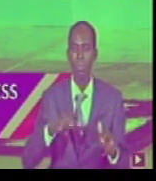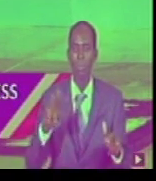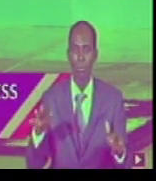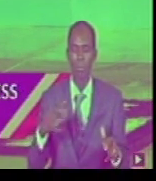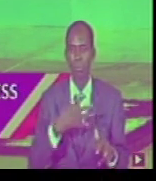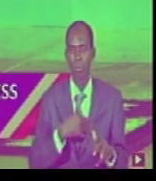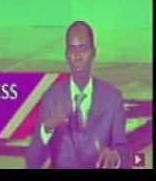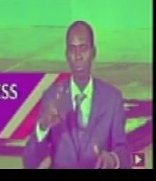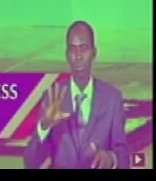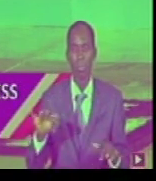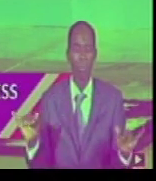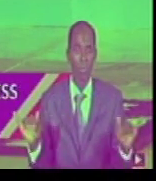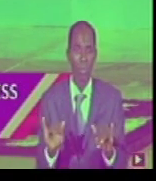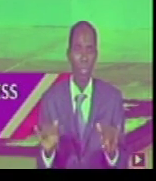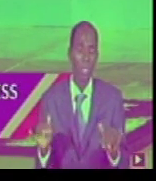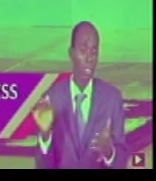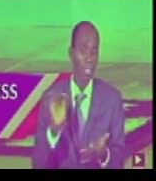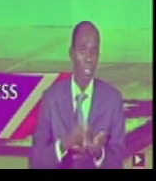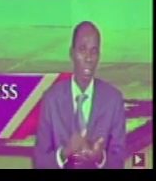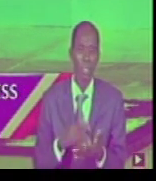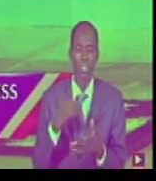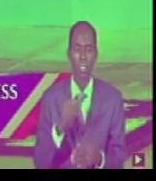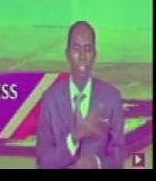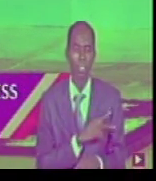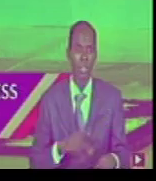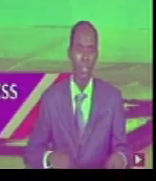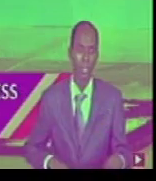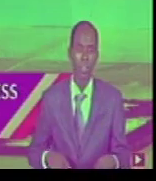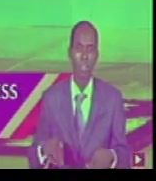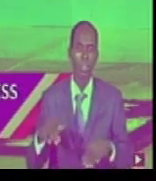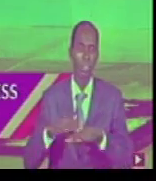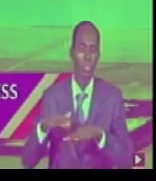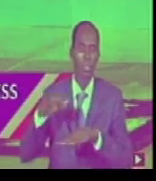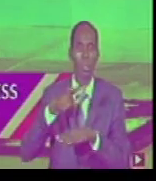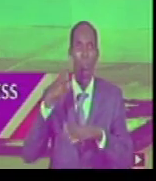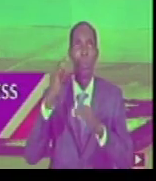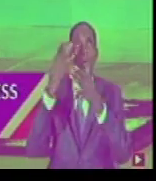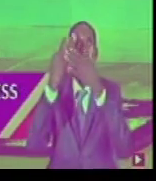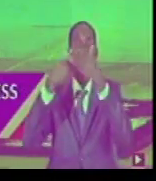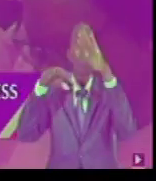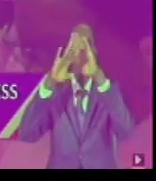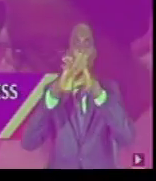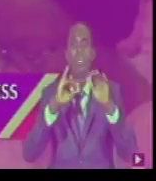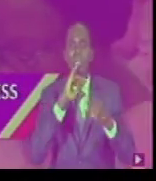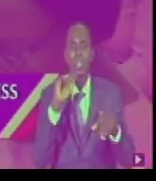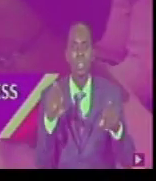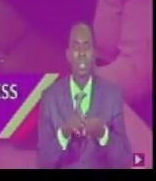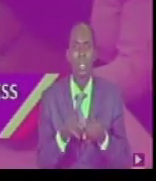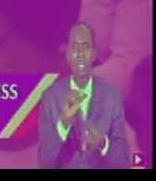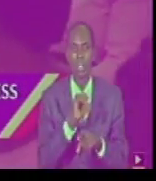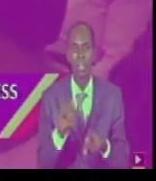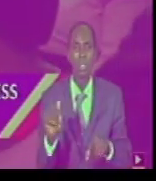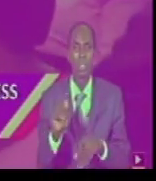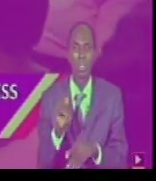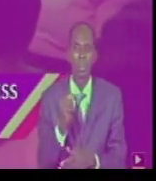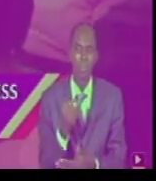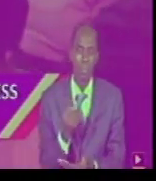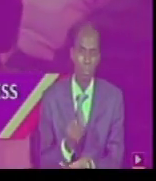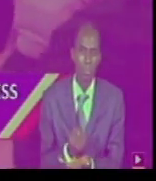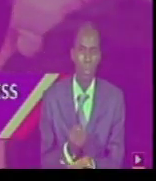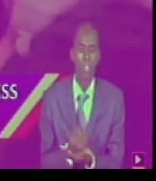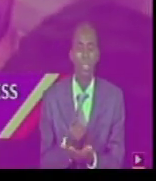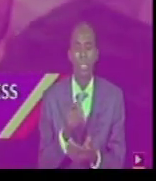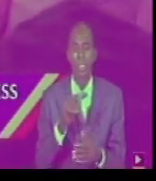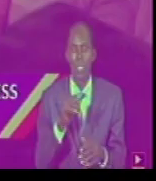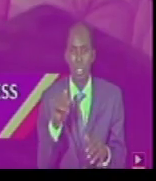of heaven is like unto treasure hid in a field,